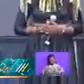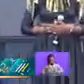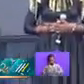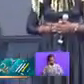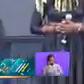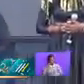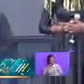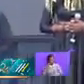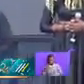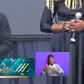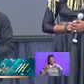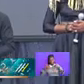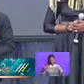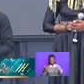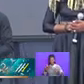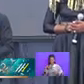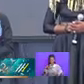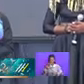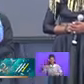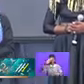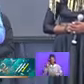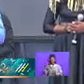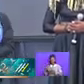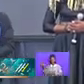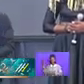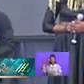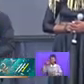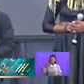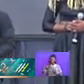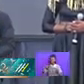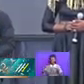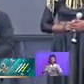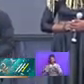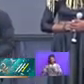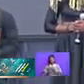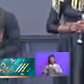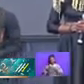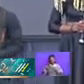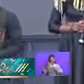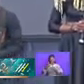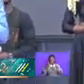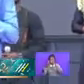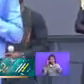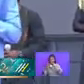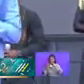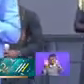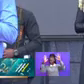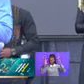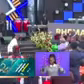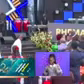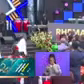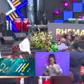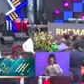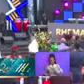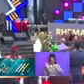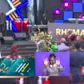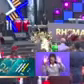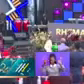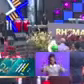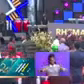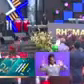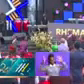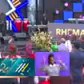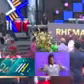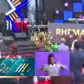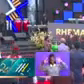for the rest of the Great Men of God that will come and take us to the next level can we celebrate Jesus